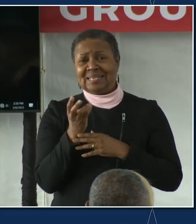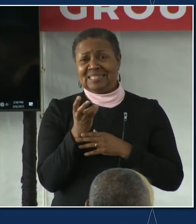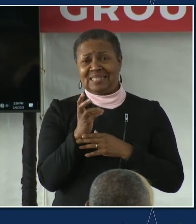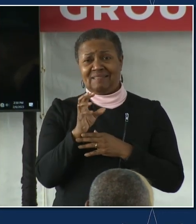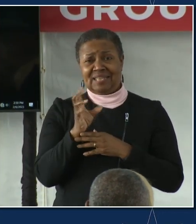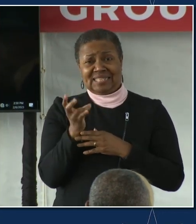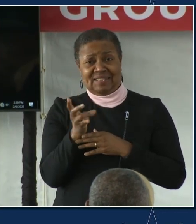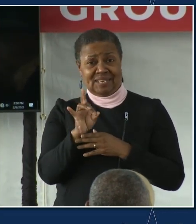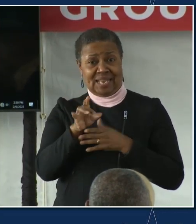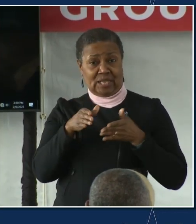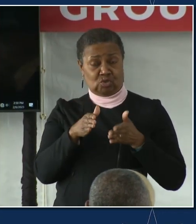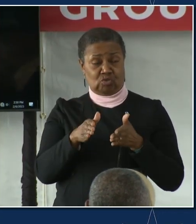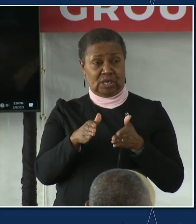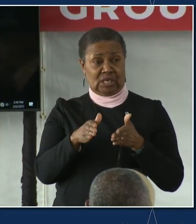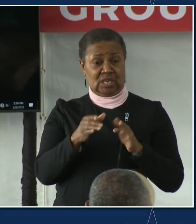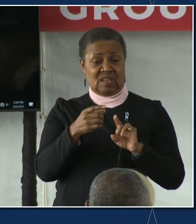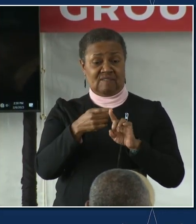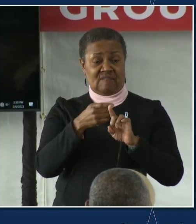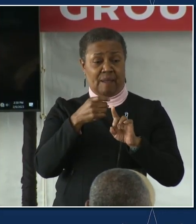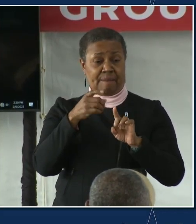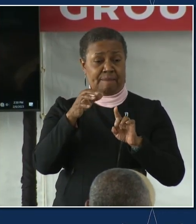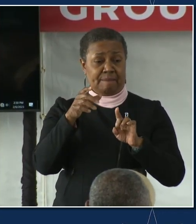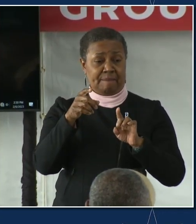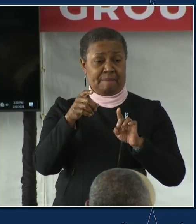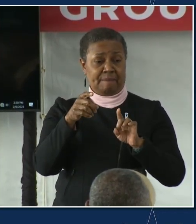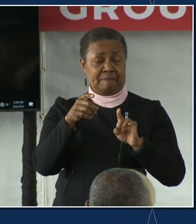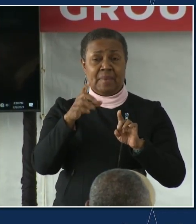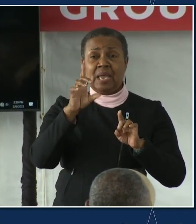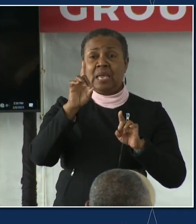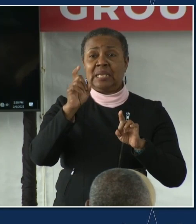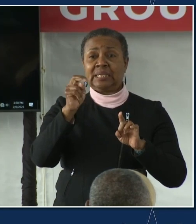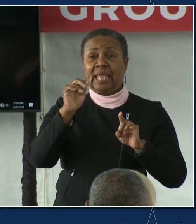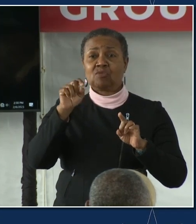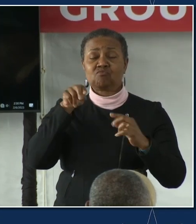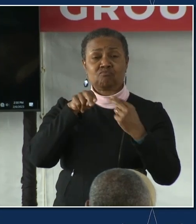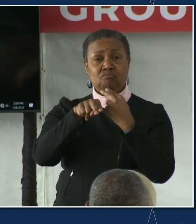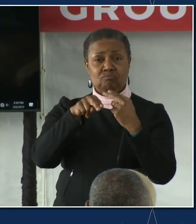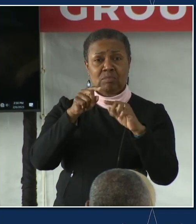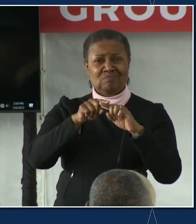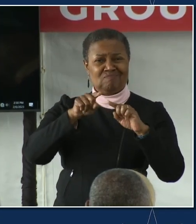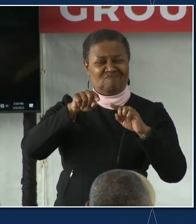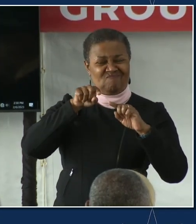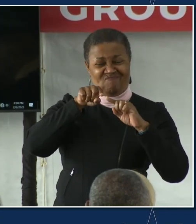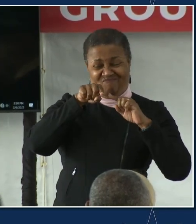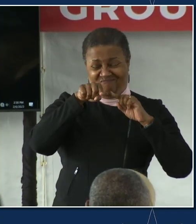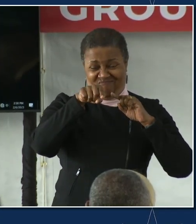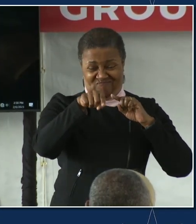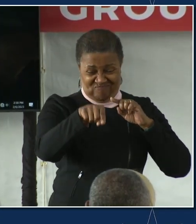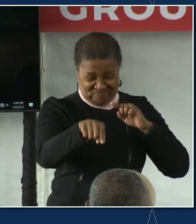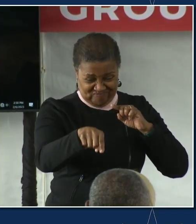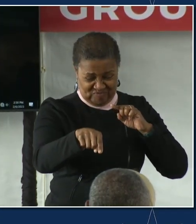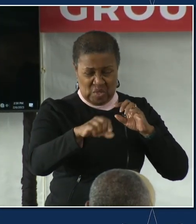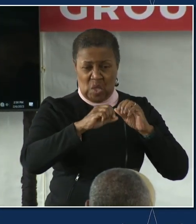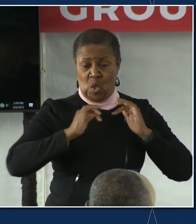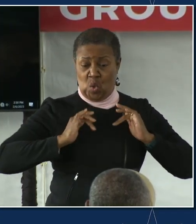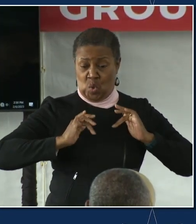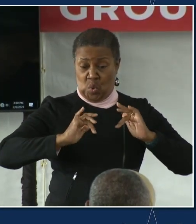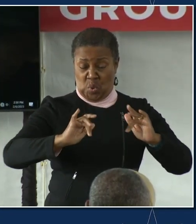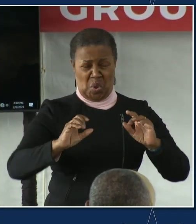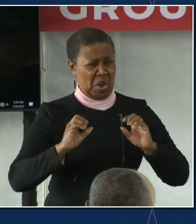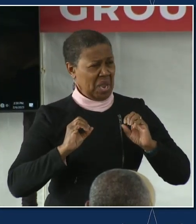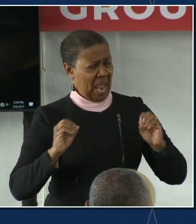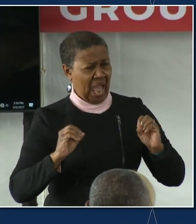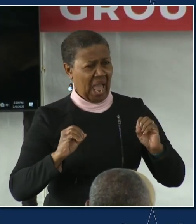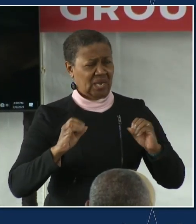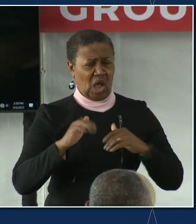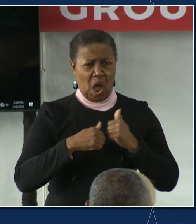79th Street from the Dan Ryan all the way over, there was not a vacancy in any